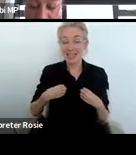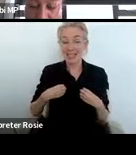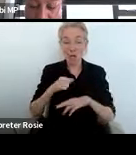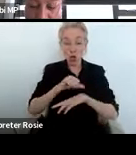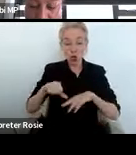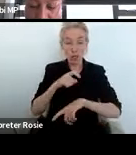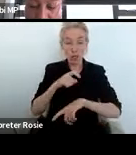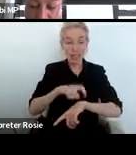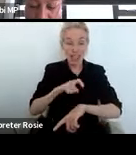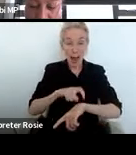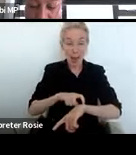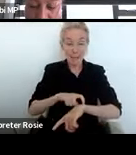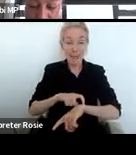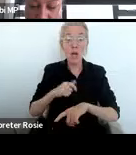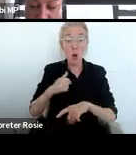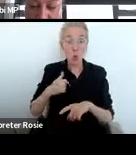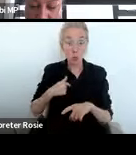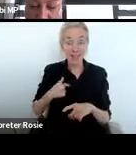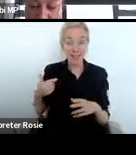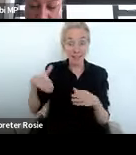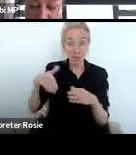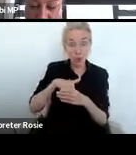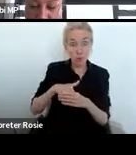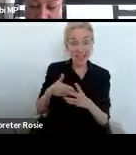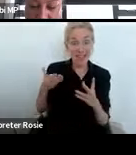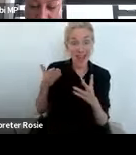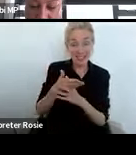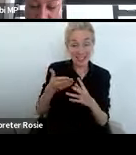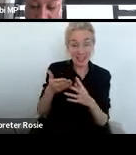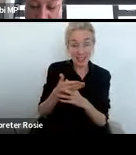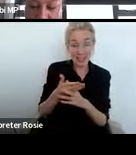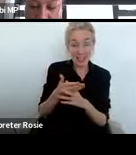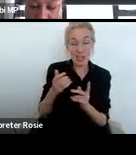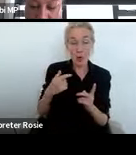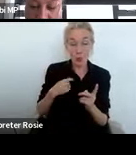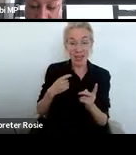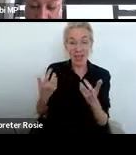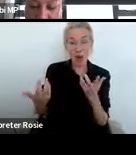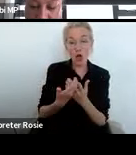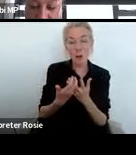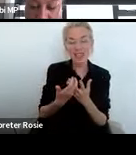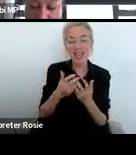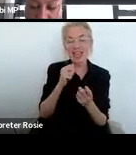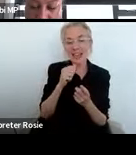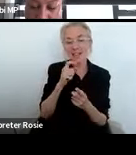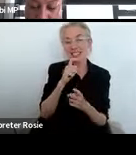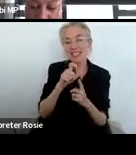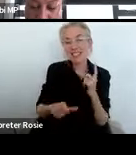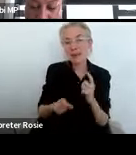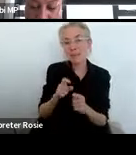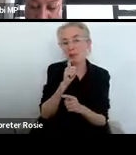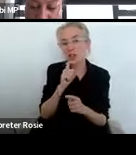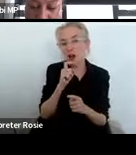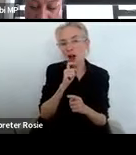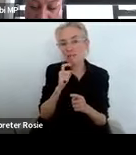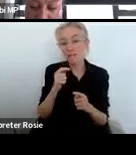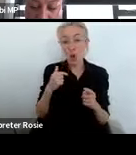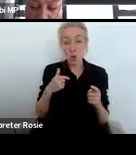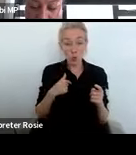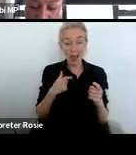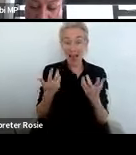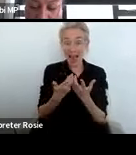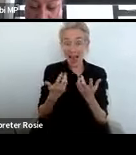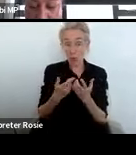of incorporating accessibility and accommodating disability needs of employees into our health and safety framework.